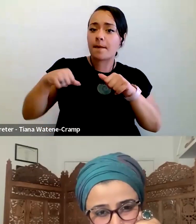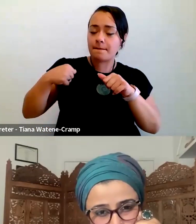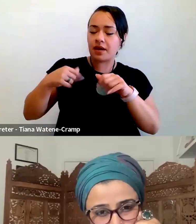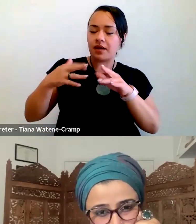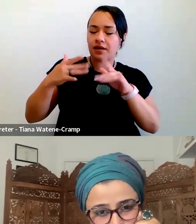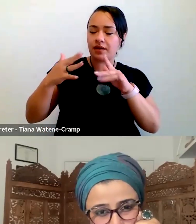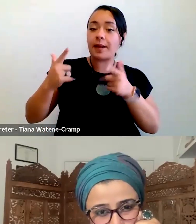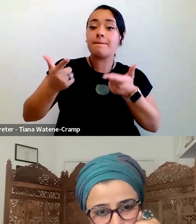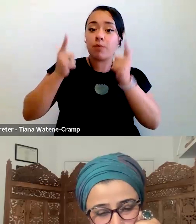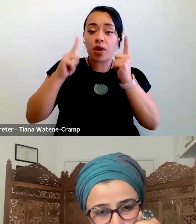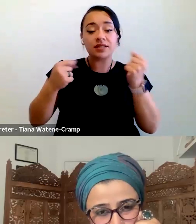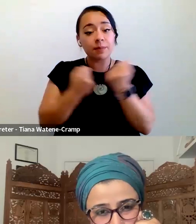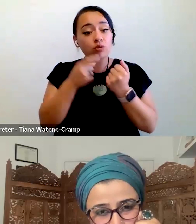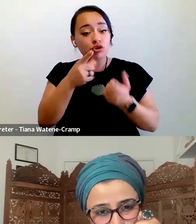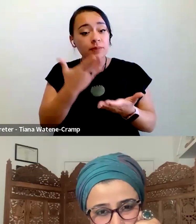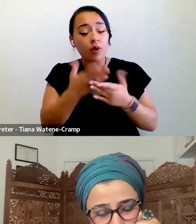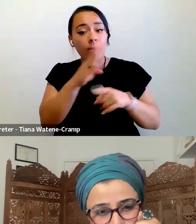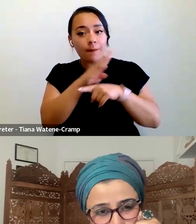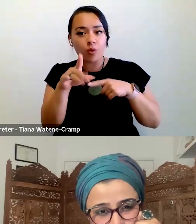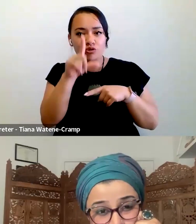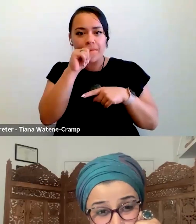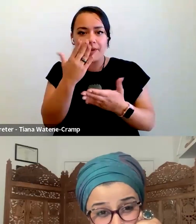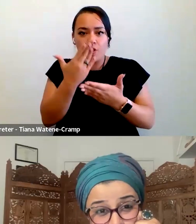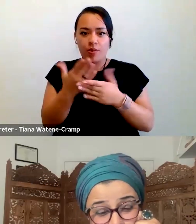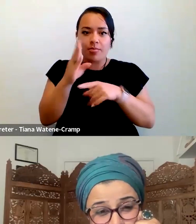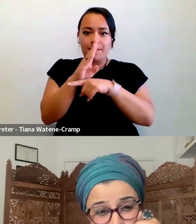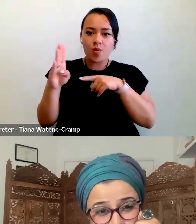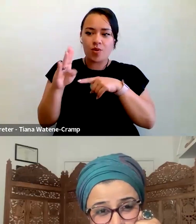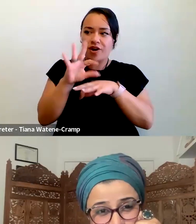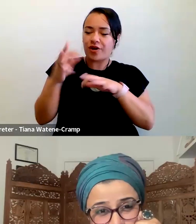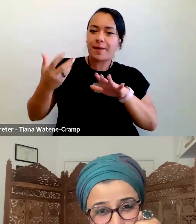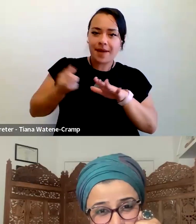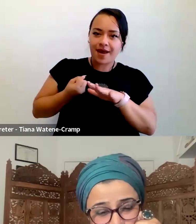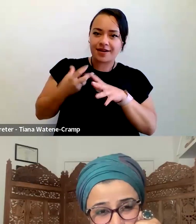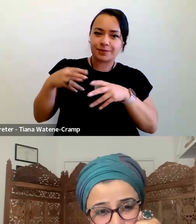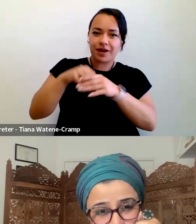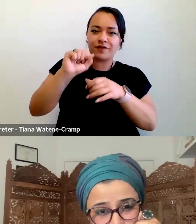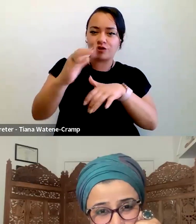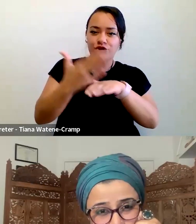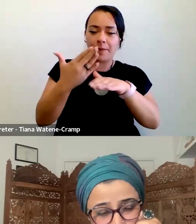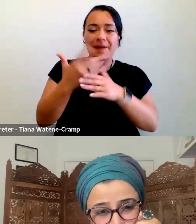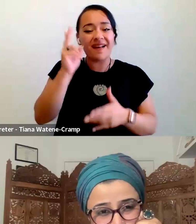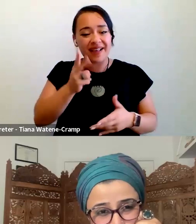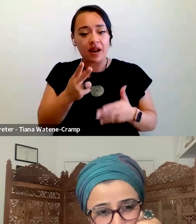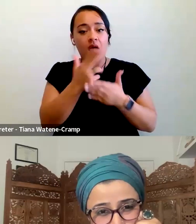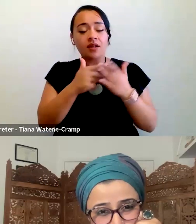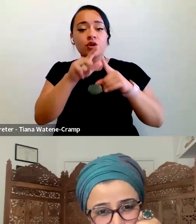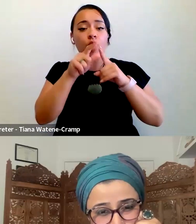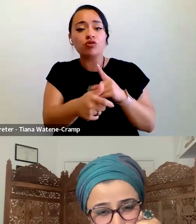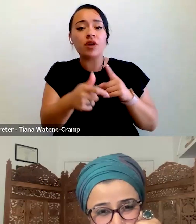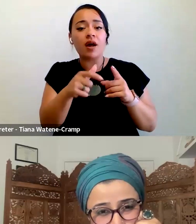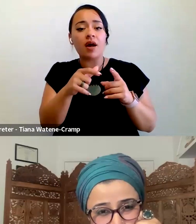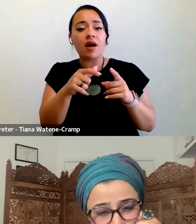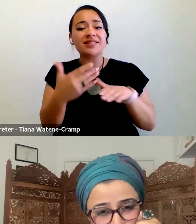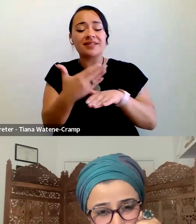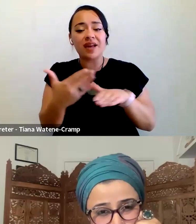you can be on that board and not have to be paid. It's part of your job, you know. But actually, again, in the arts and culture sector, if we're talking about lived experience